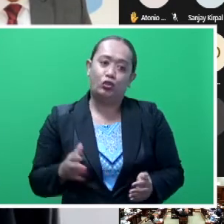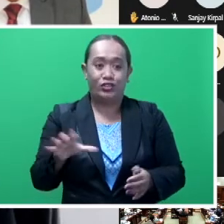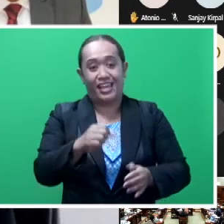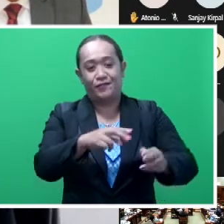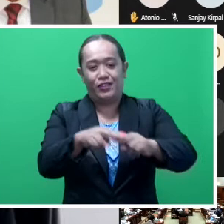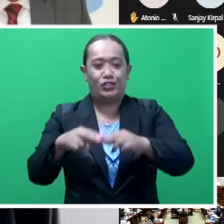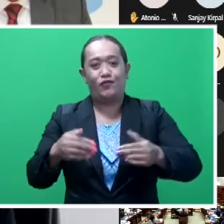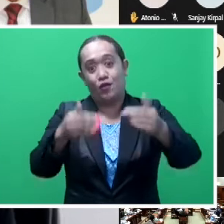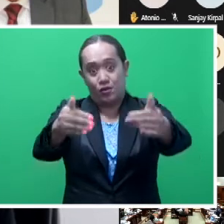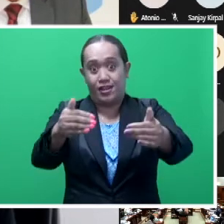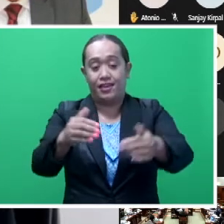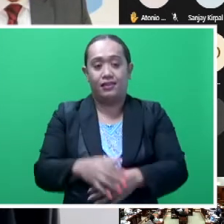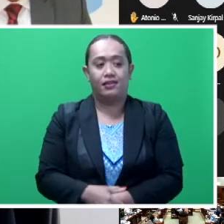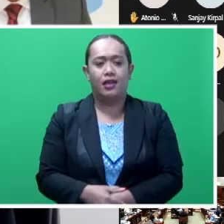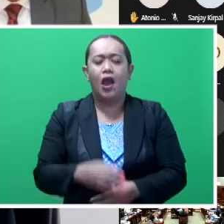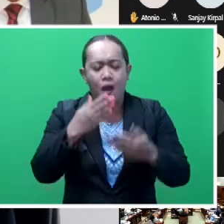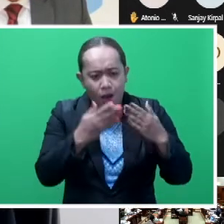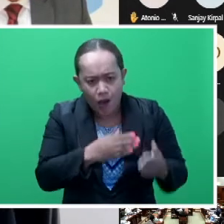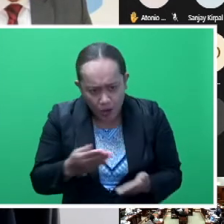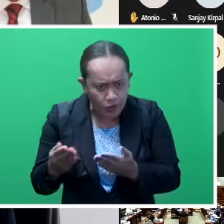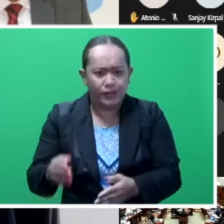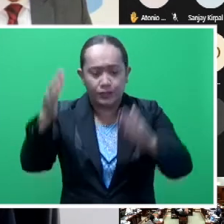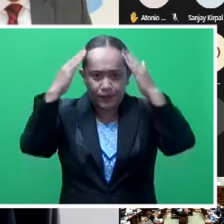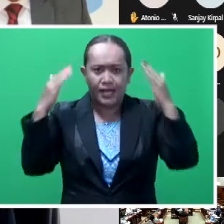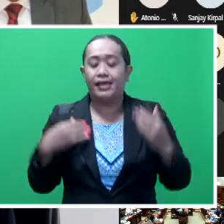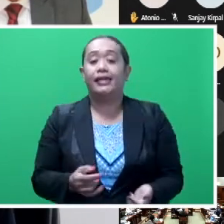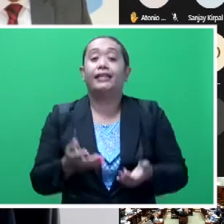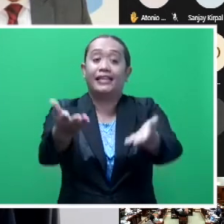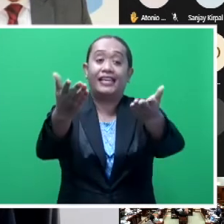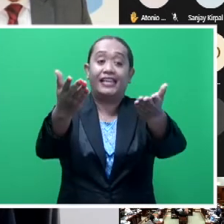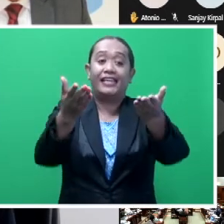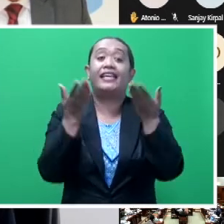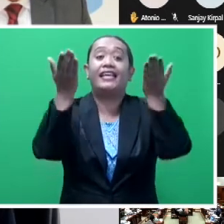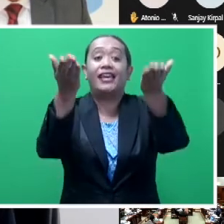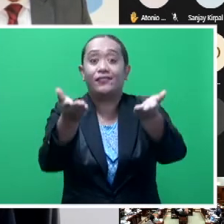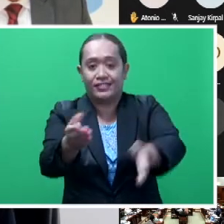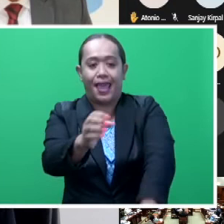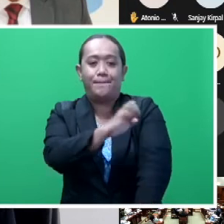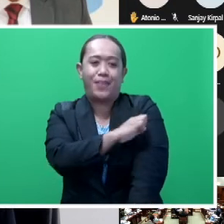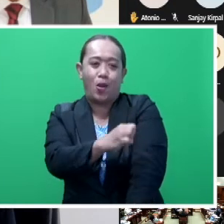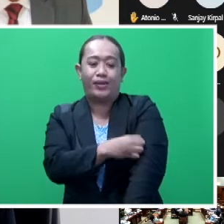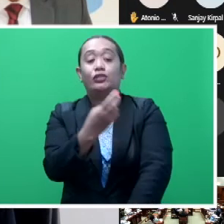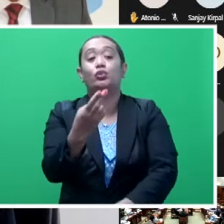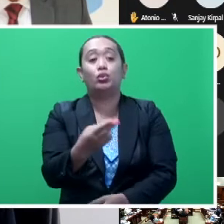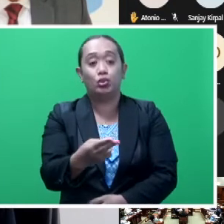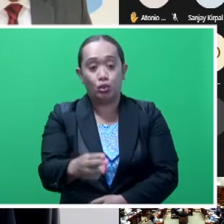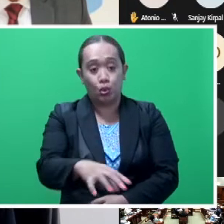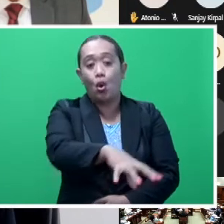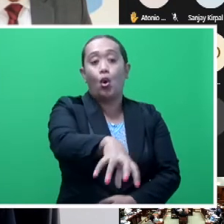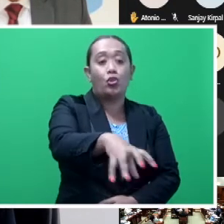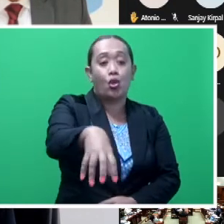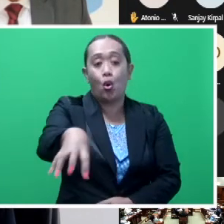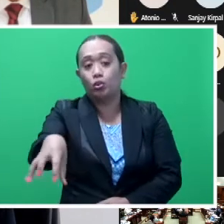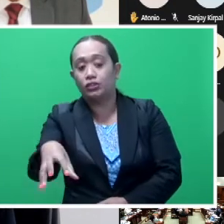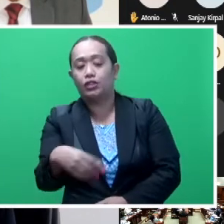outbreak that we are having. Honorable Speaker, it gives empowerment to those who are